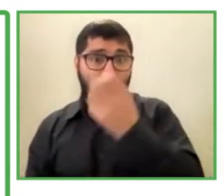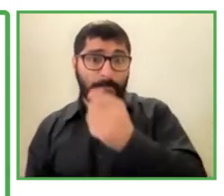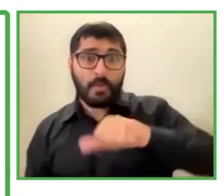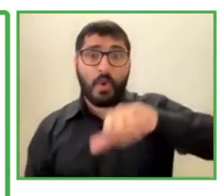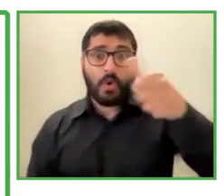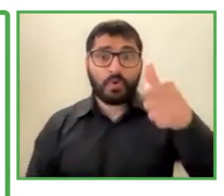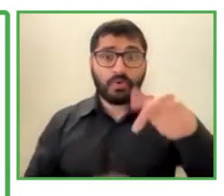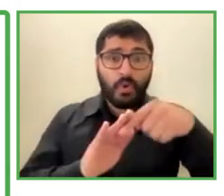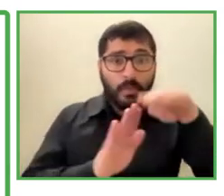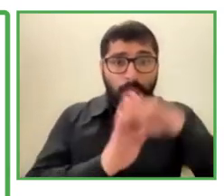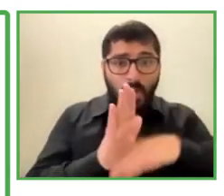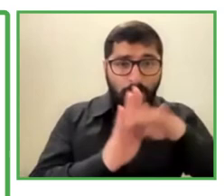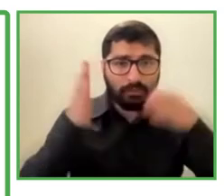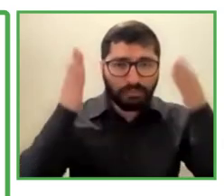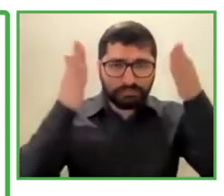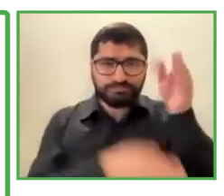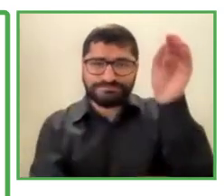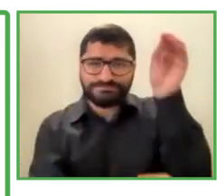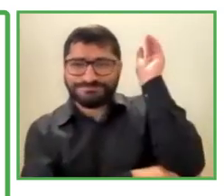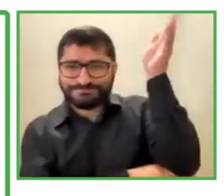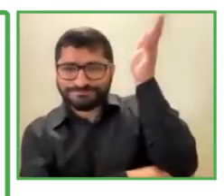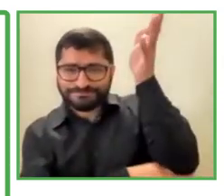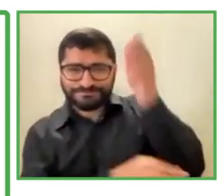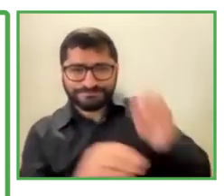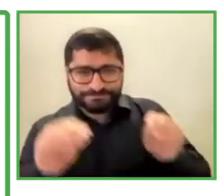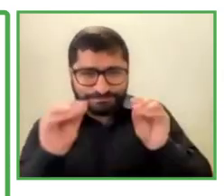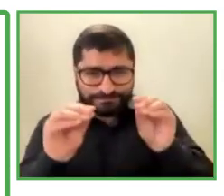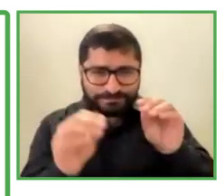We also have the training and inclusion programs.